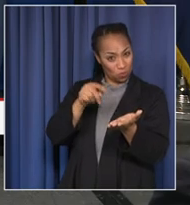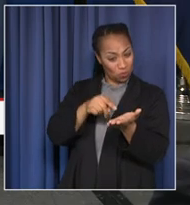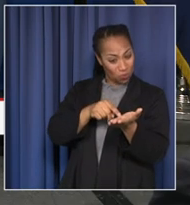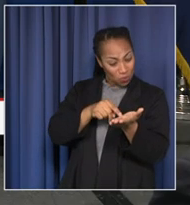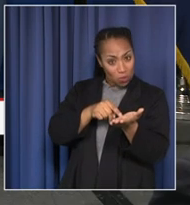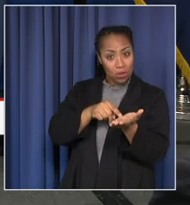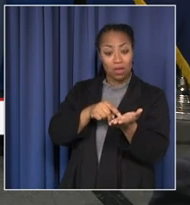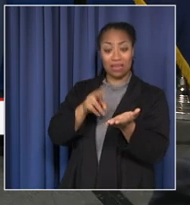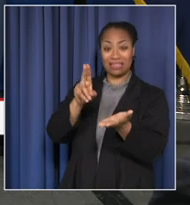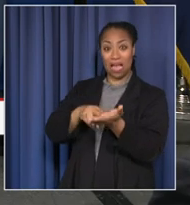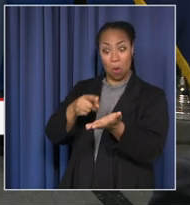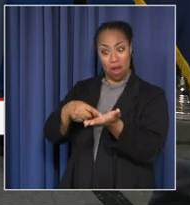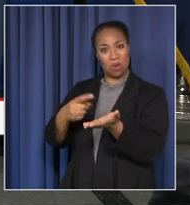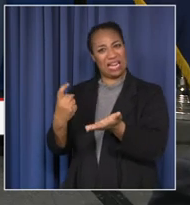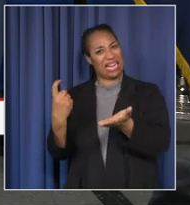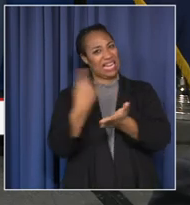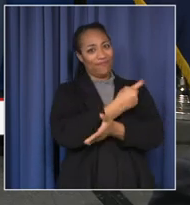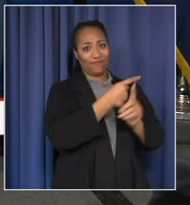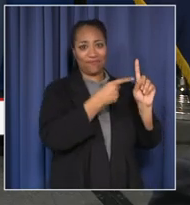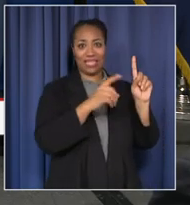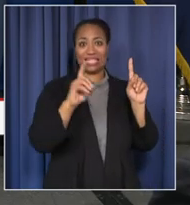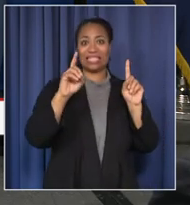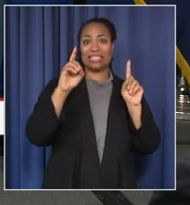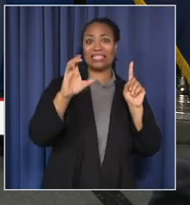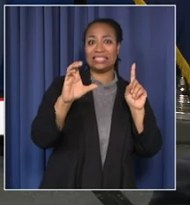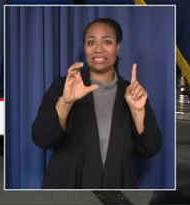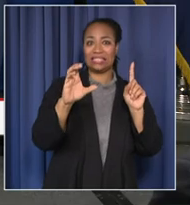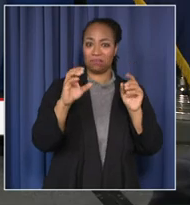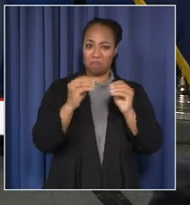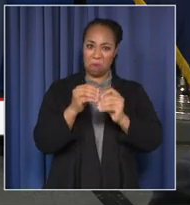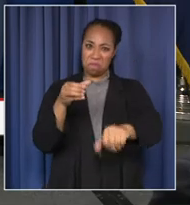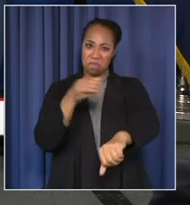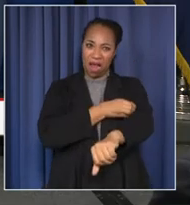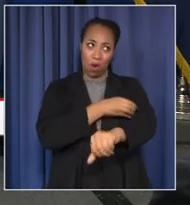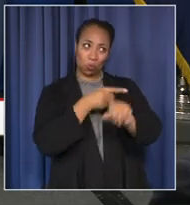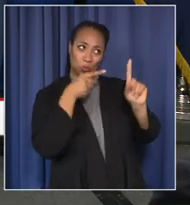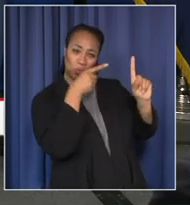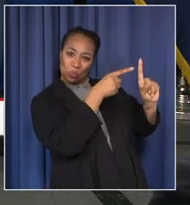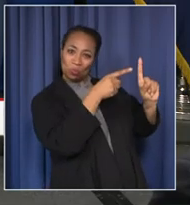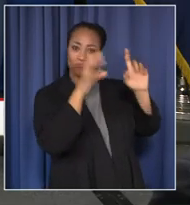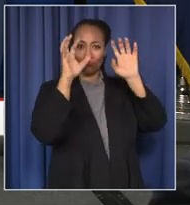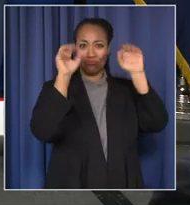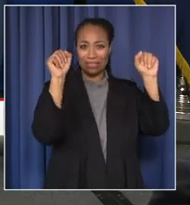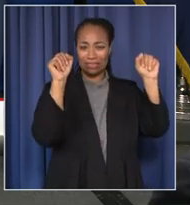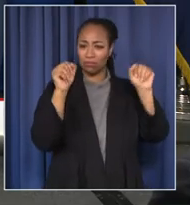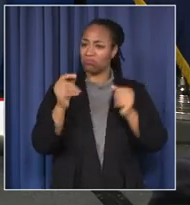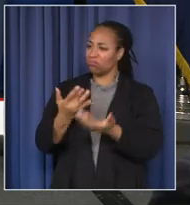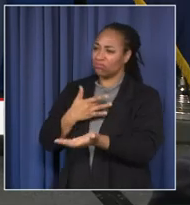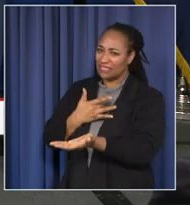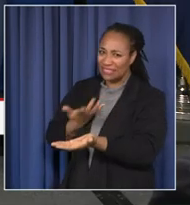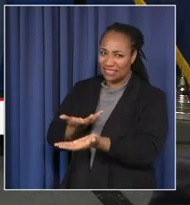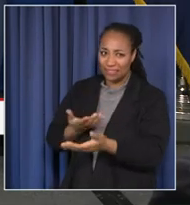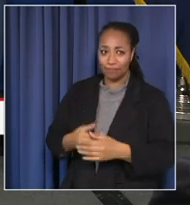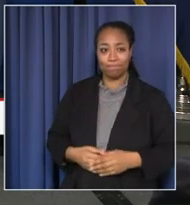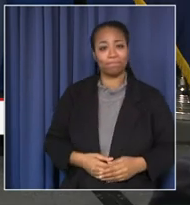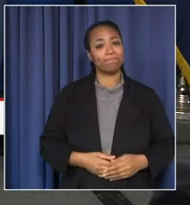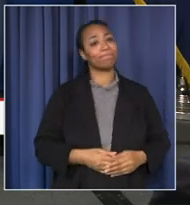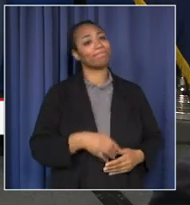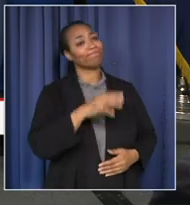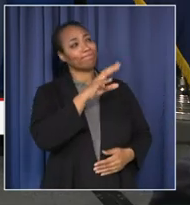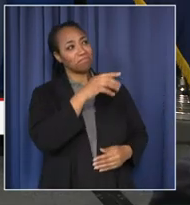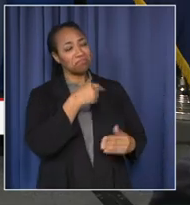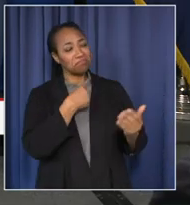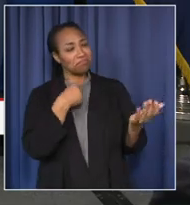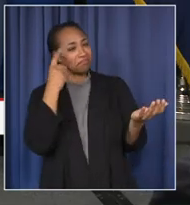itself from federal encroachment? I think there's been a lot of speculation about that, and it's mostly